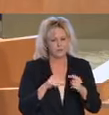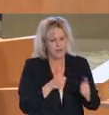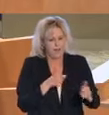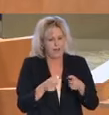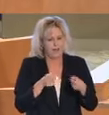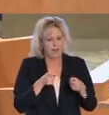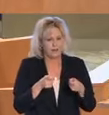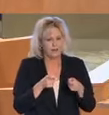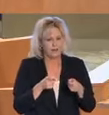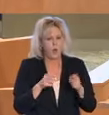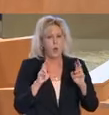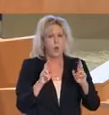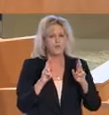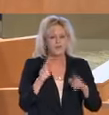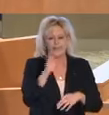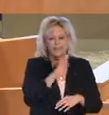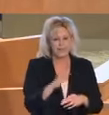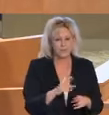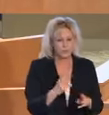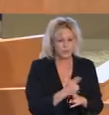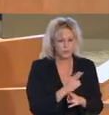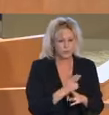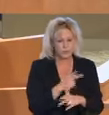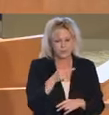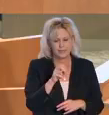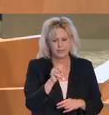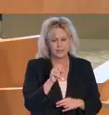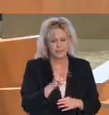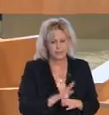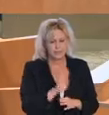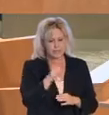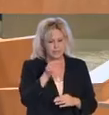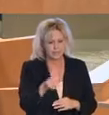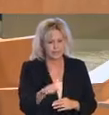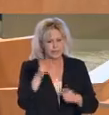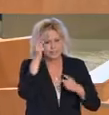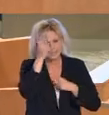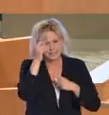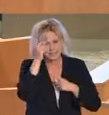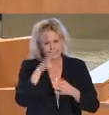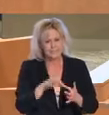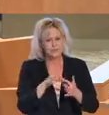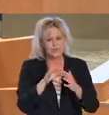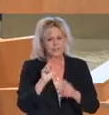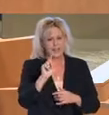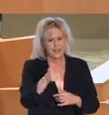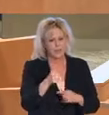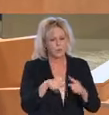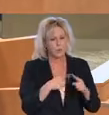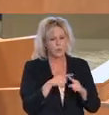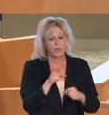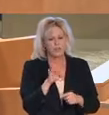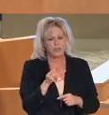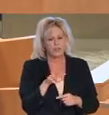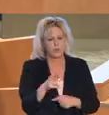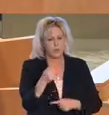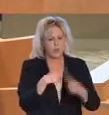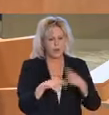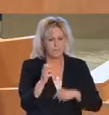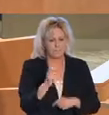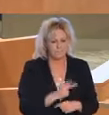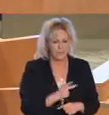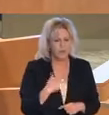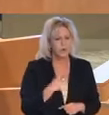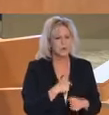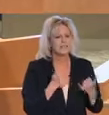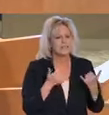handle, hopefully never use, peaks of this disease, especially in later months when the flu season come back around, we're